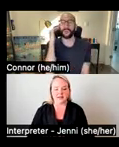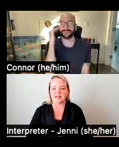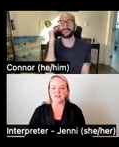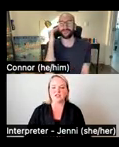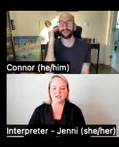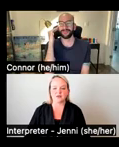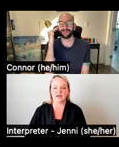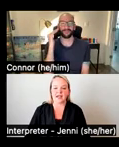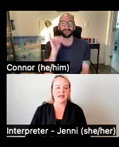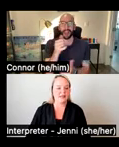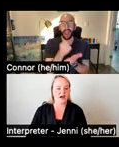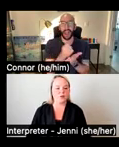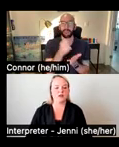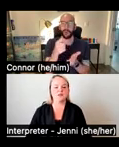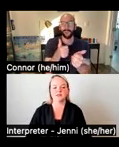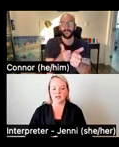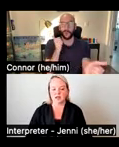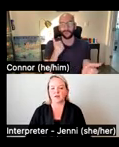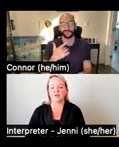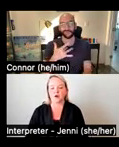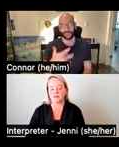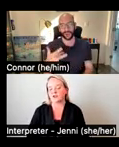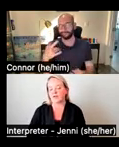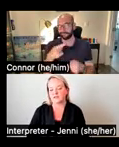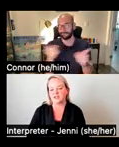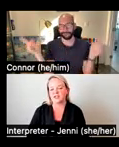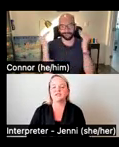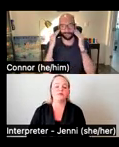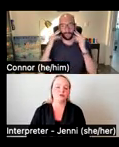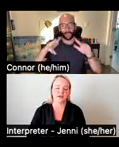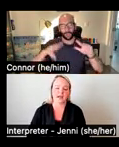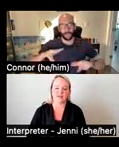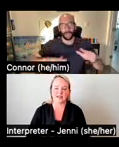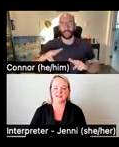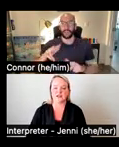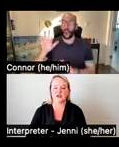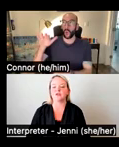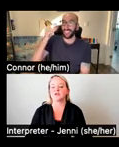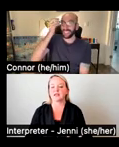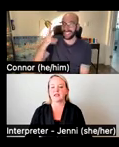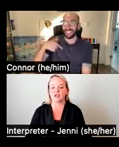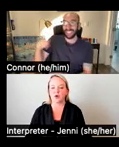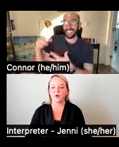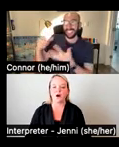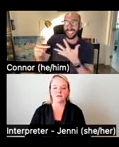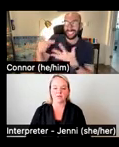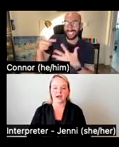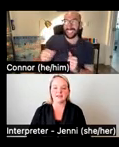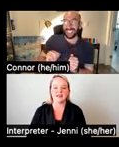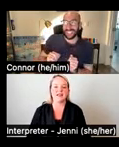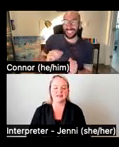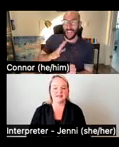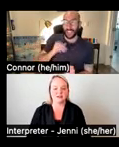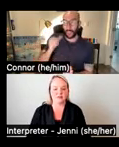Email in English is okay, and that works. But for long-winded conversations, prefer to have an ASL interpreter so that they know off the